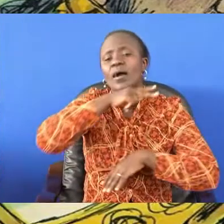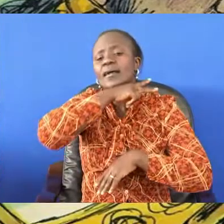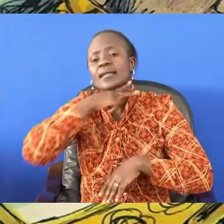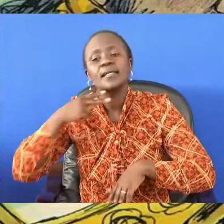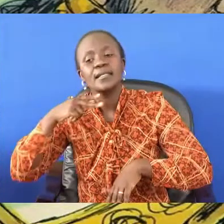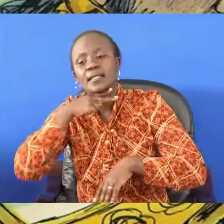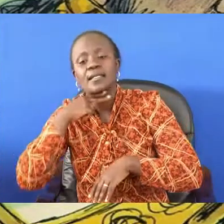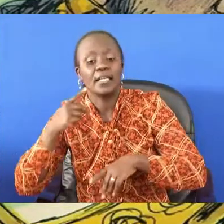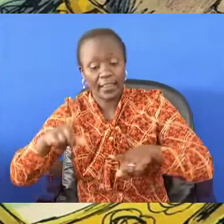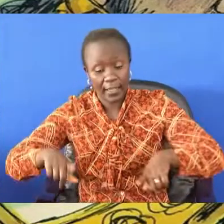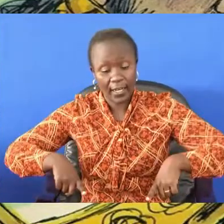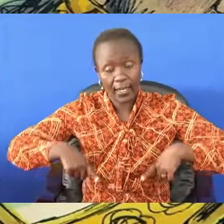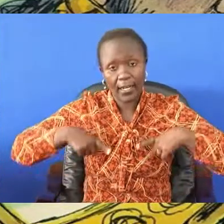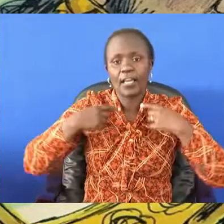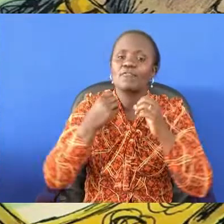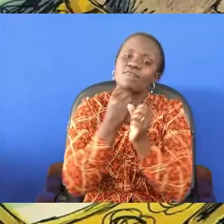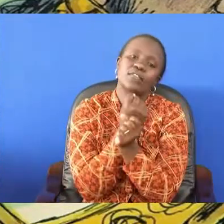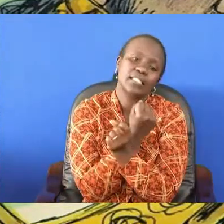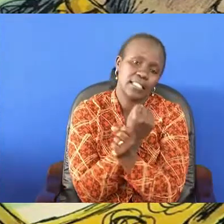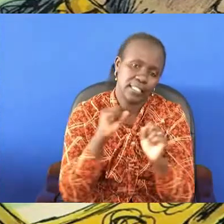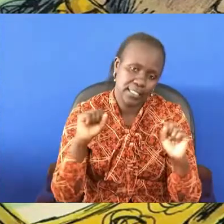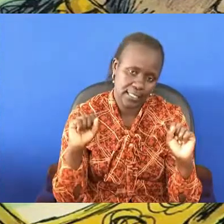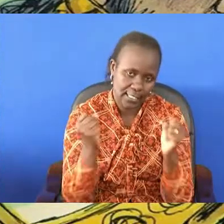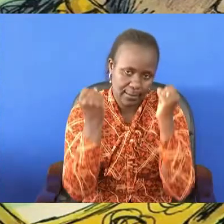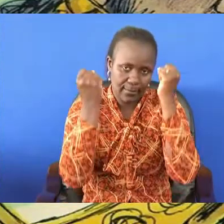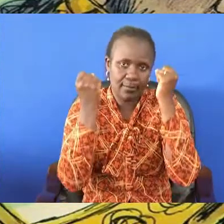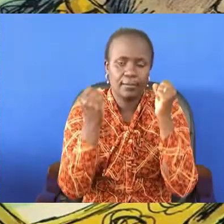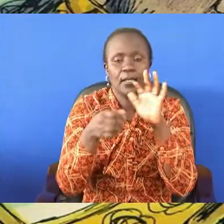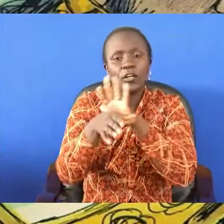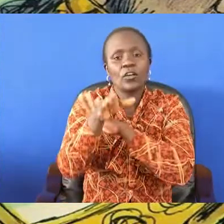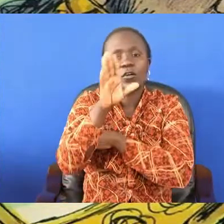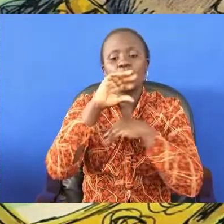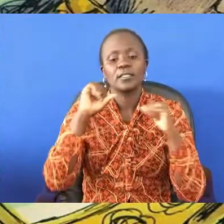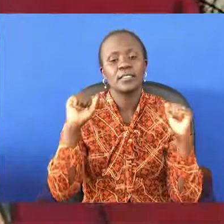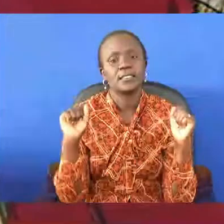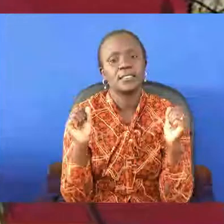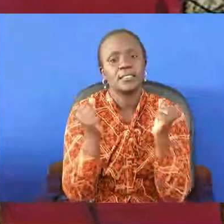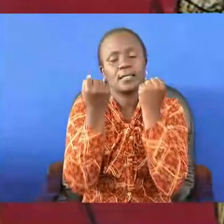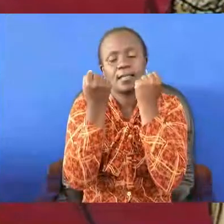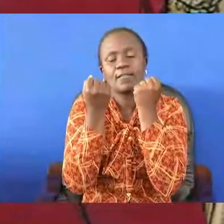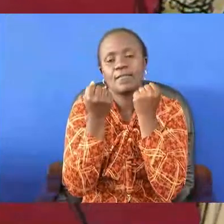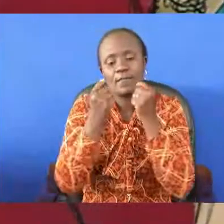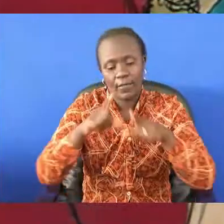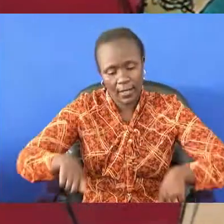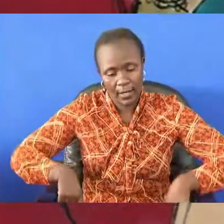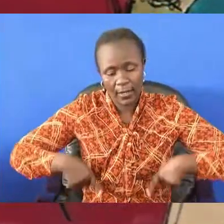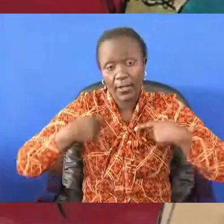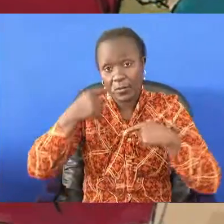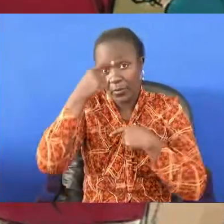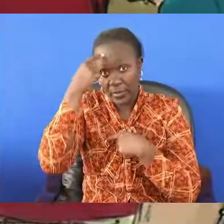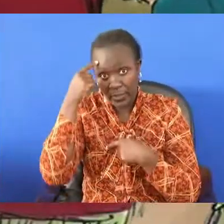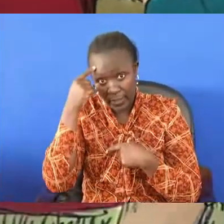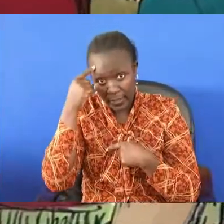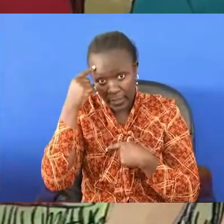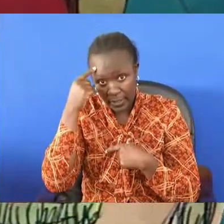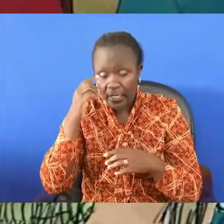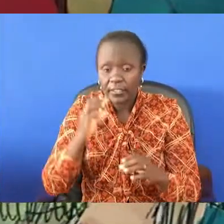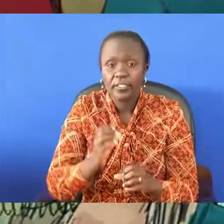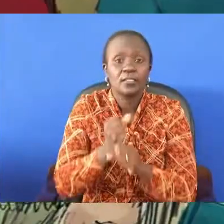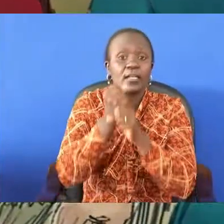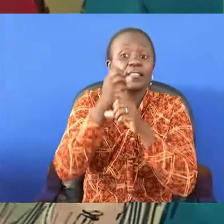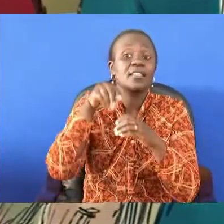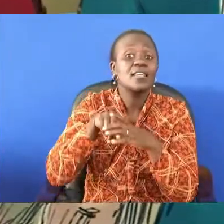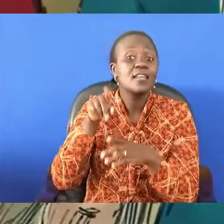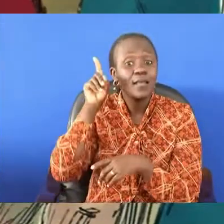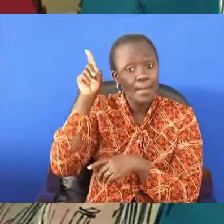his life was saved. God saved his life because he had trusted in